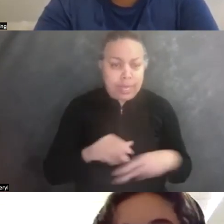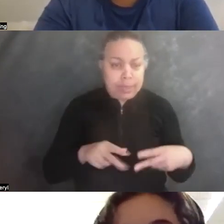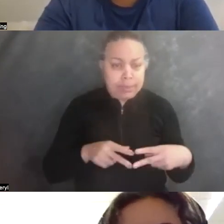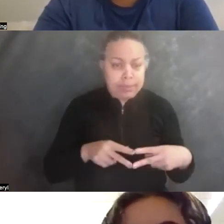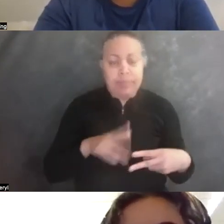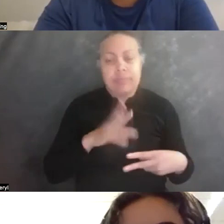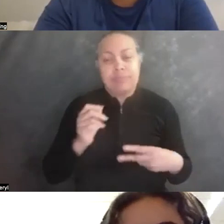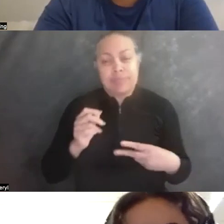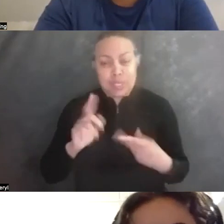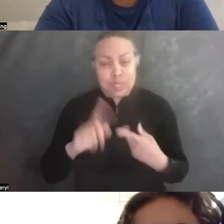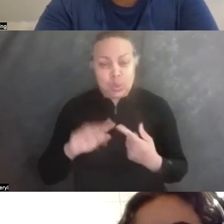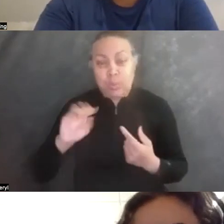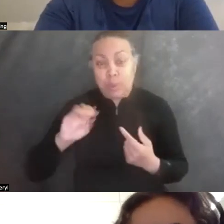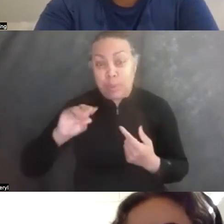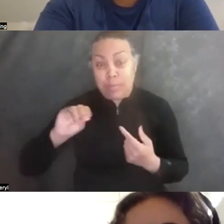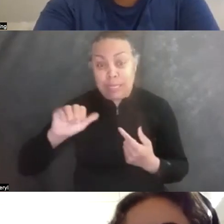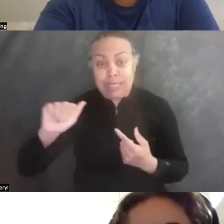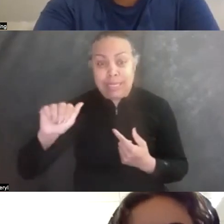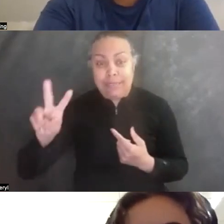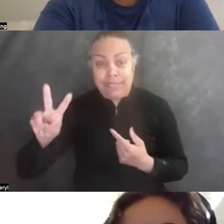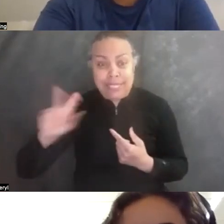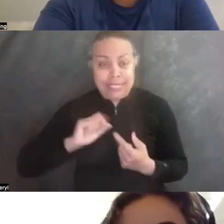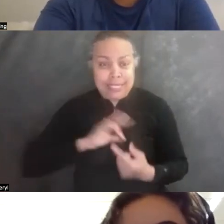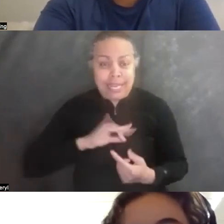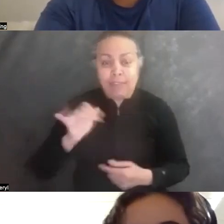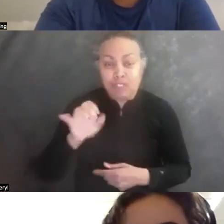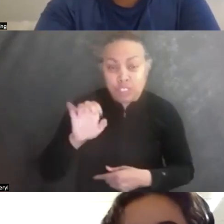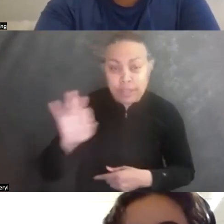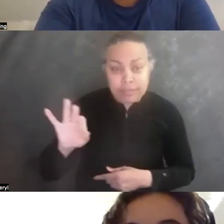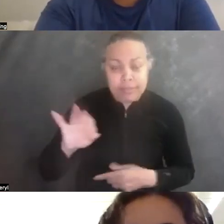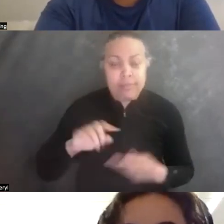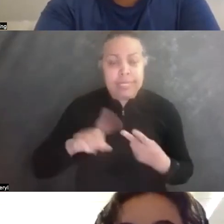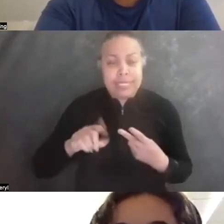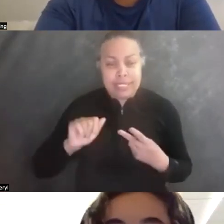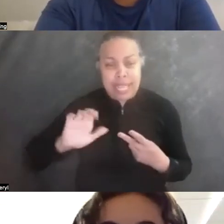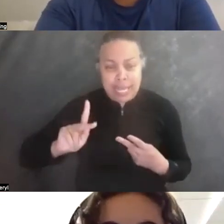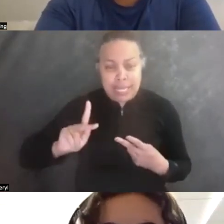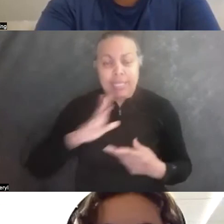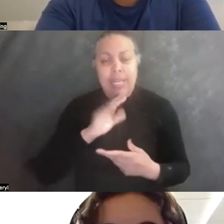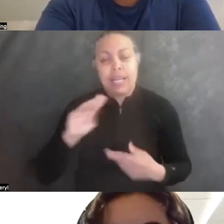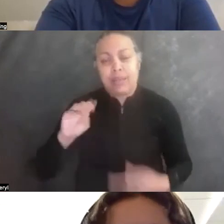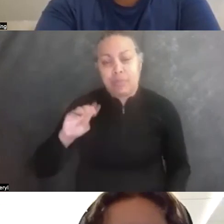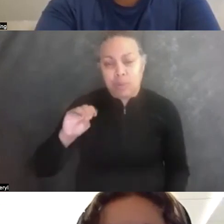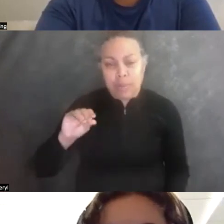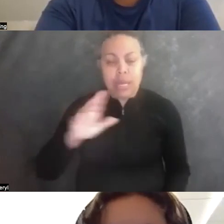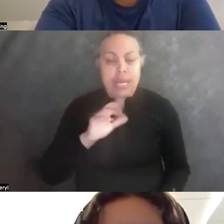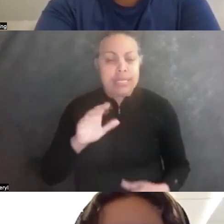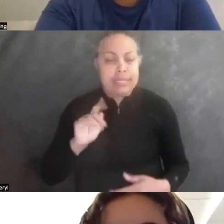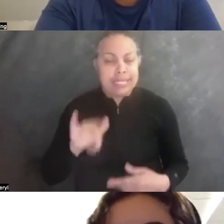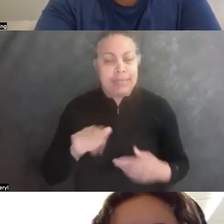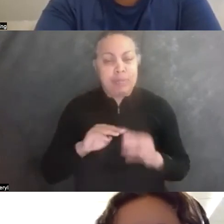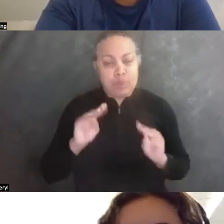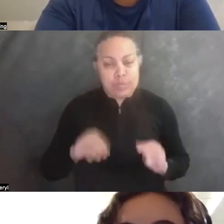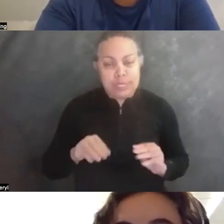to the MoMA AV staff, Jeff and Zach, and to the MoMA and the Studio Museum and Harlem Public